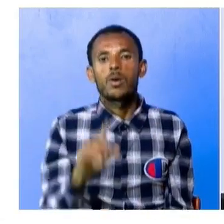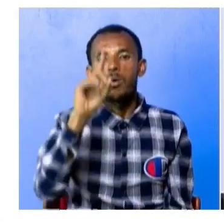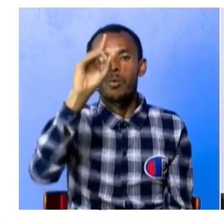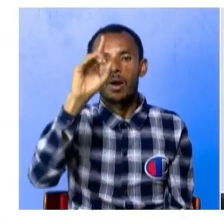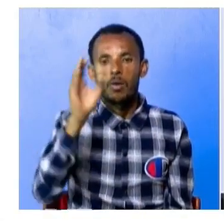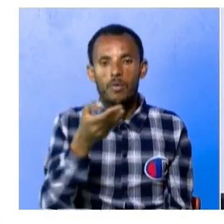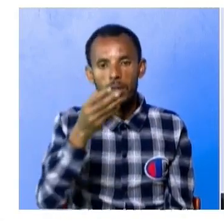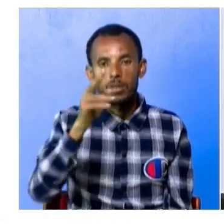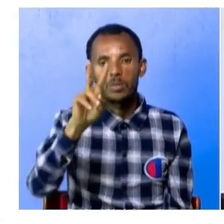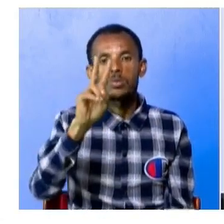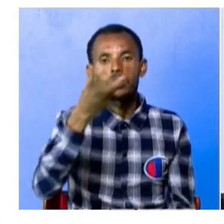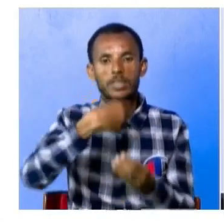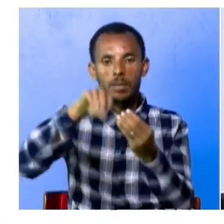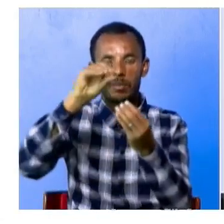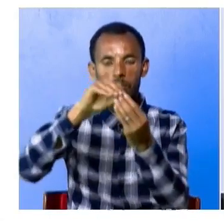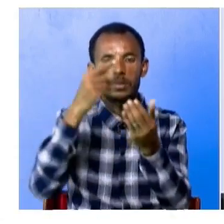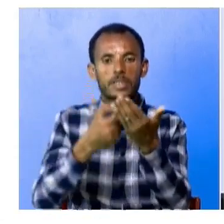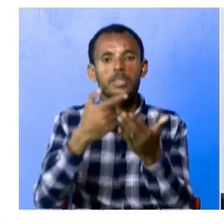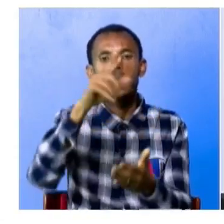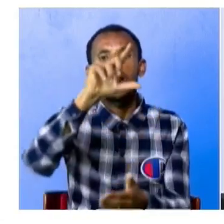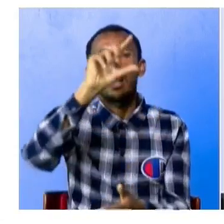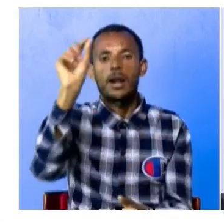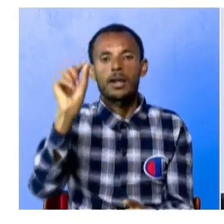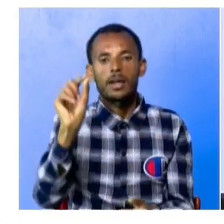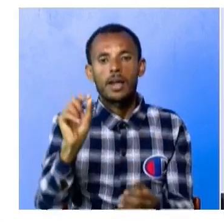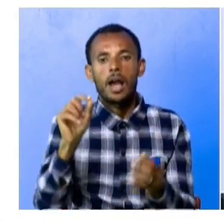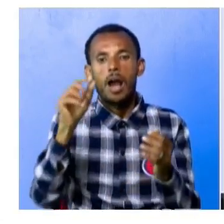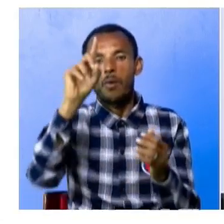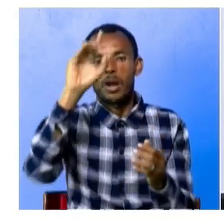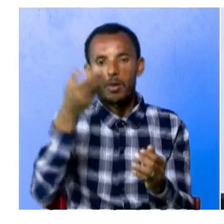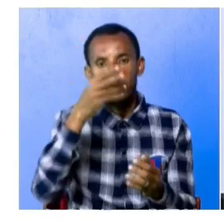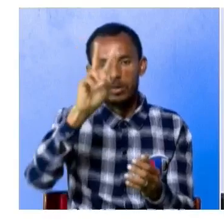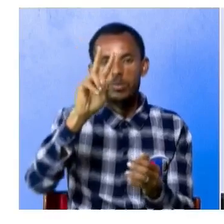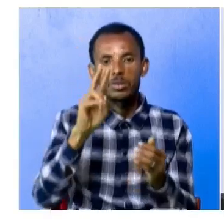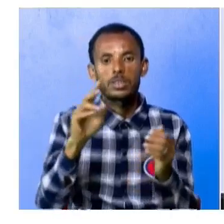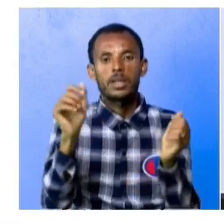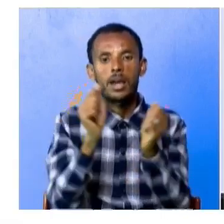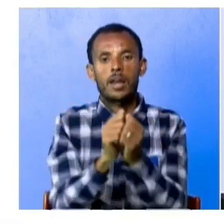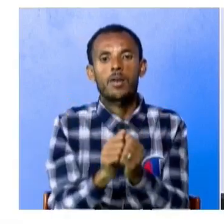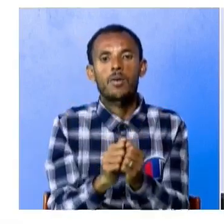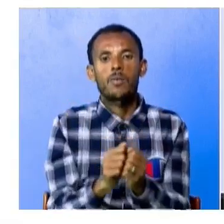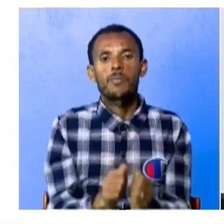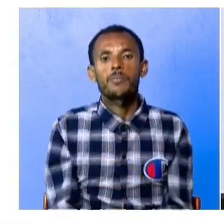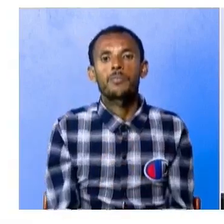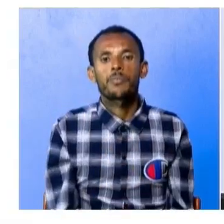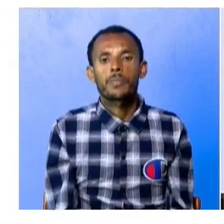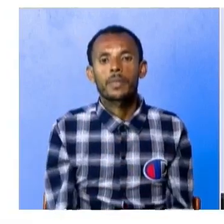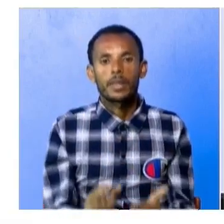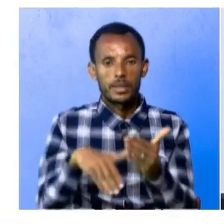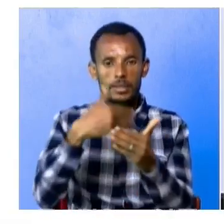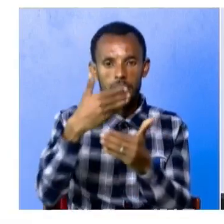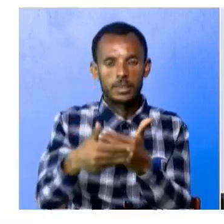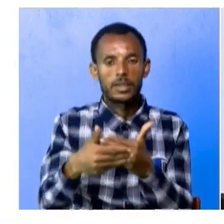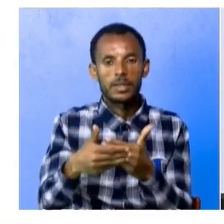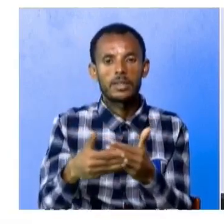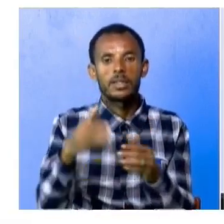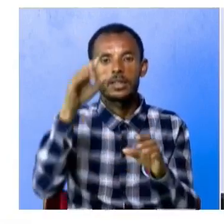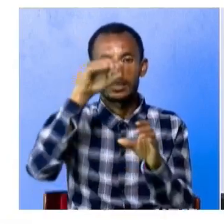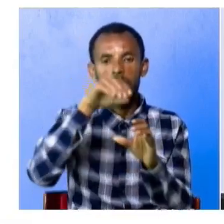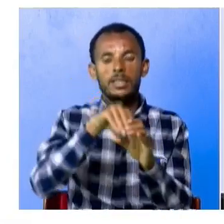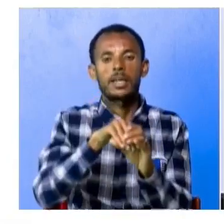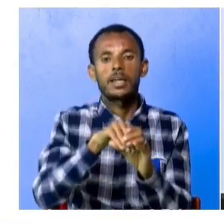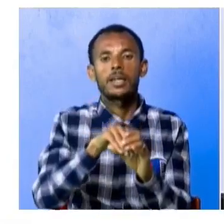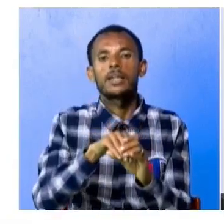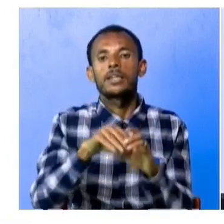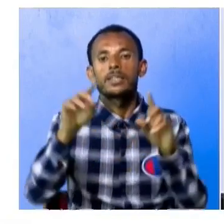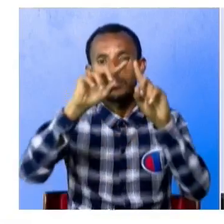of the sum of these arcs. Half is common, so you can take it out 1/2. Then inside the